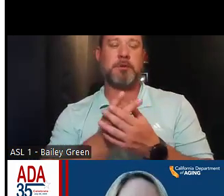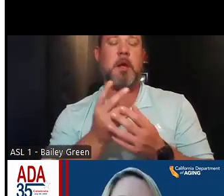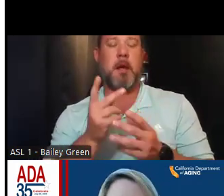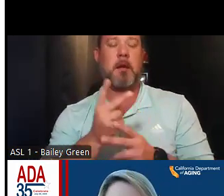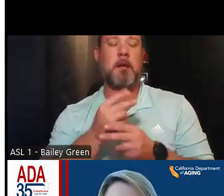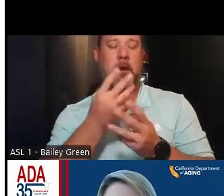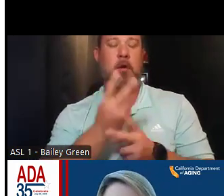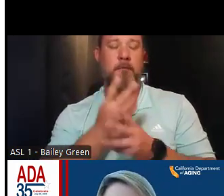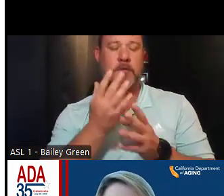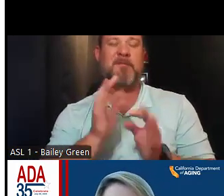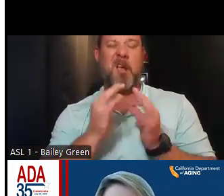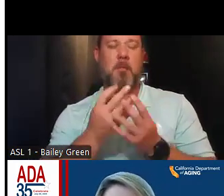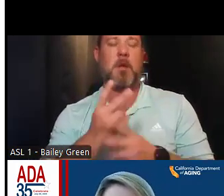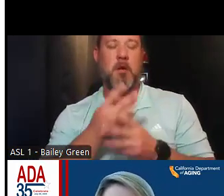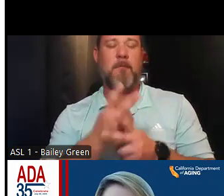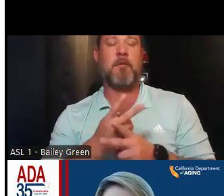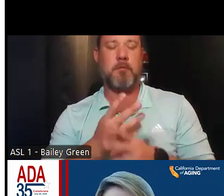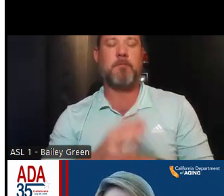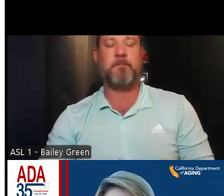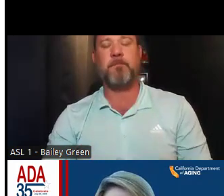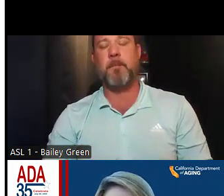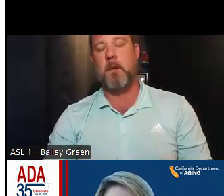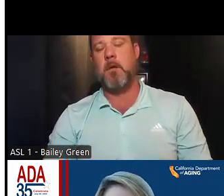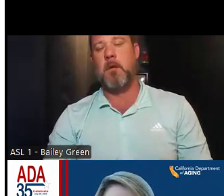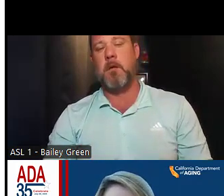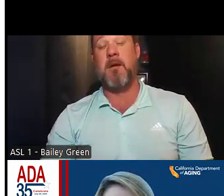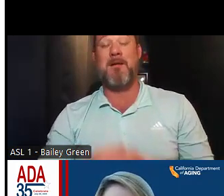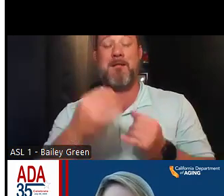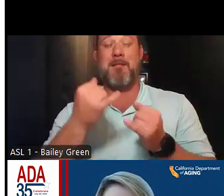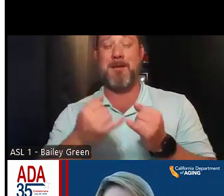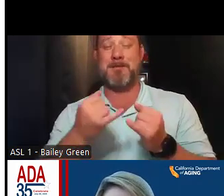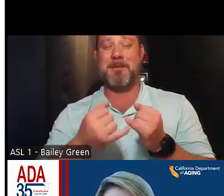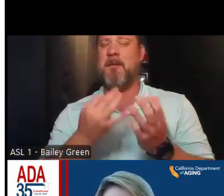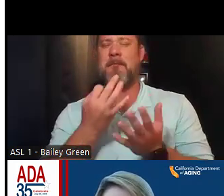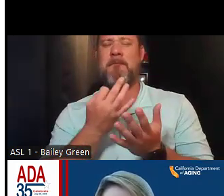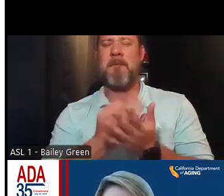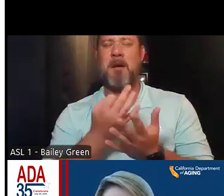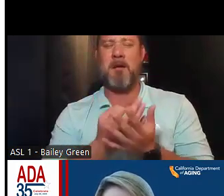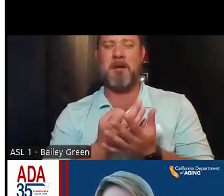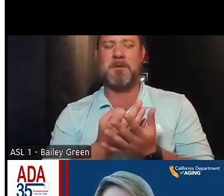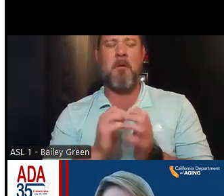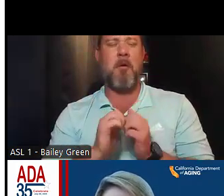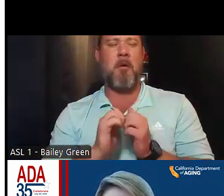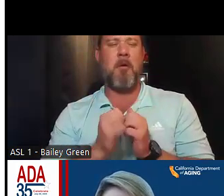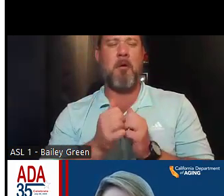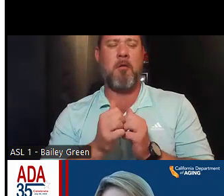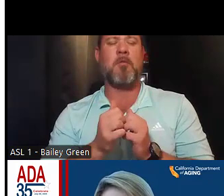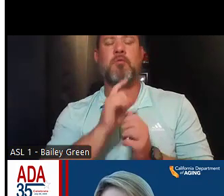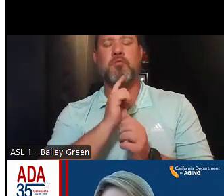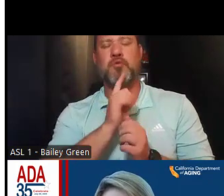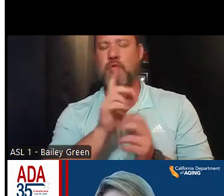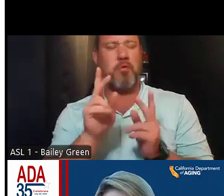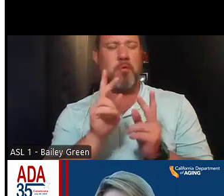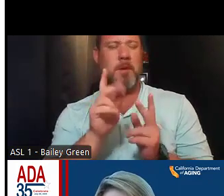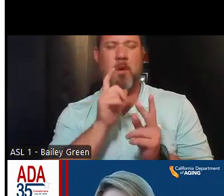caregivers, family caregivers. And finally, financing. How do we finance the system, and how can we ensure that people don't have